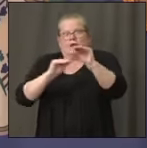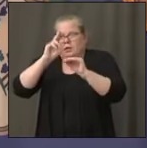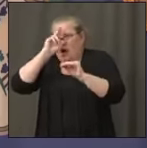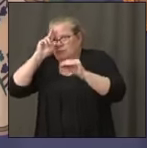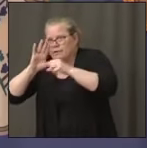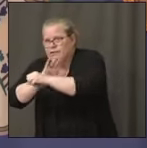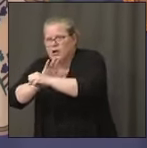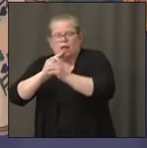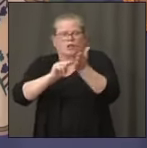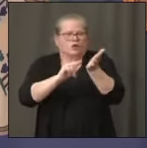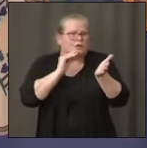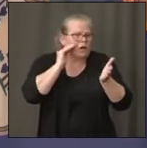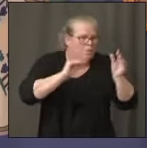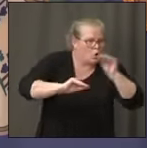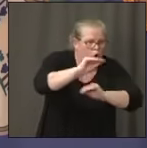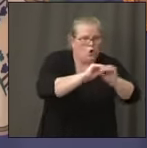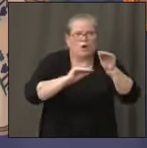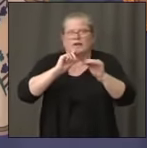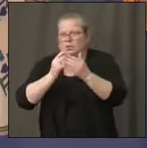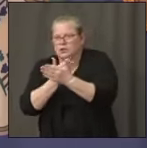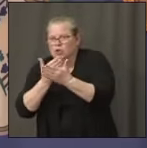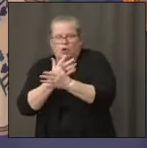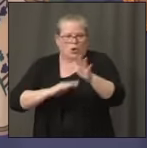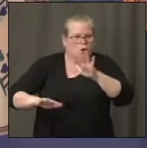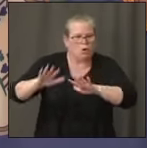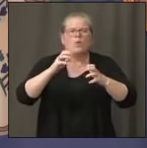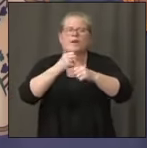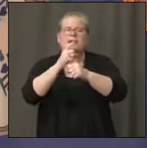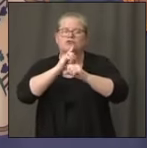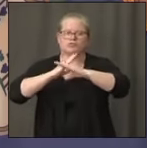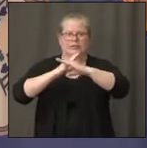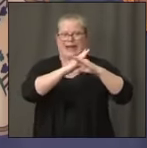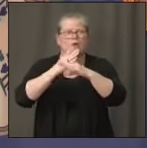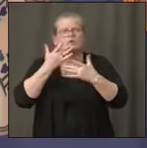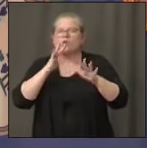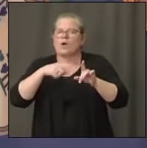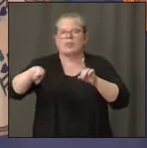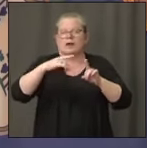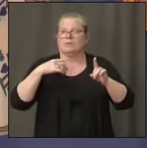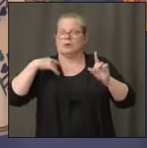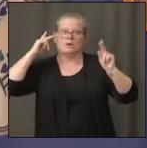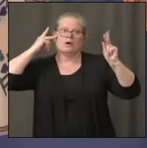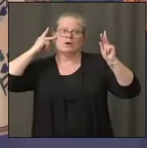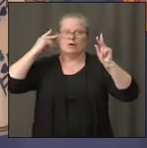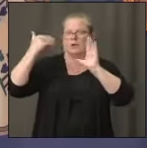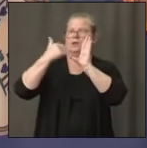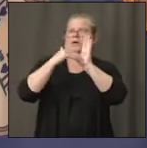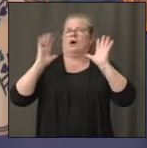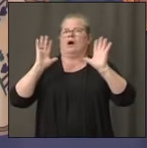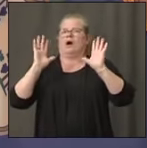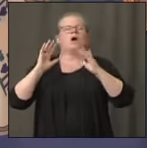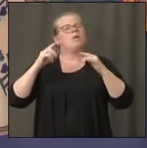get the nursing homes to make sure they could have COVID-only facilities. We're in a different environment now, so we'll take a look at that.